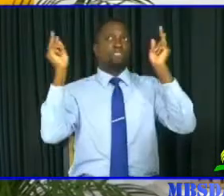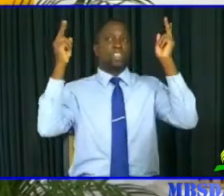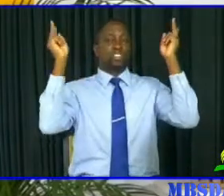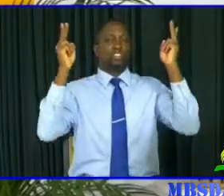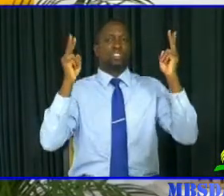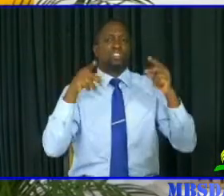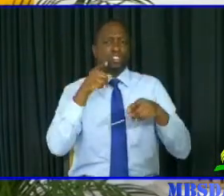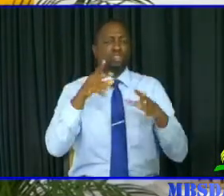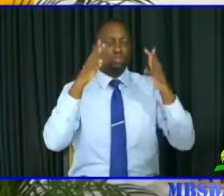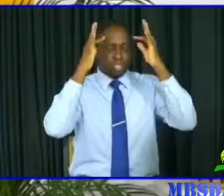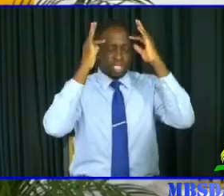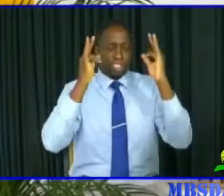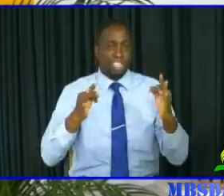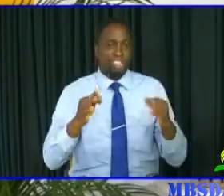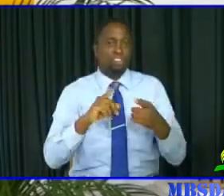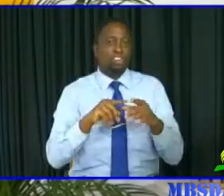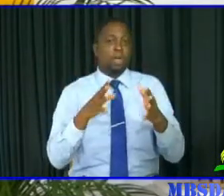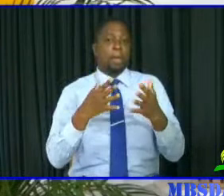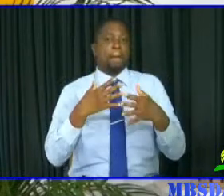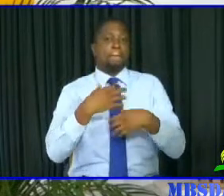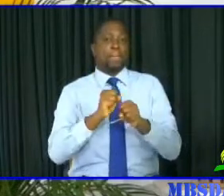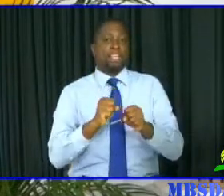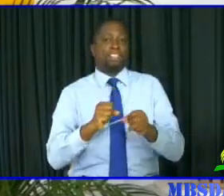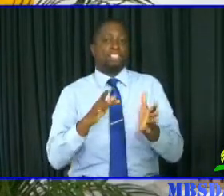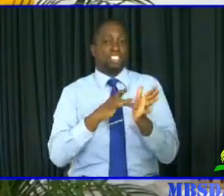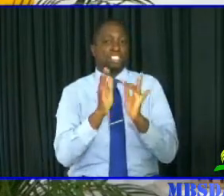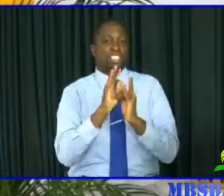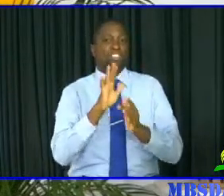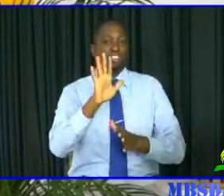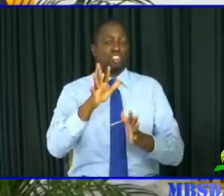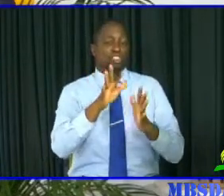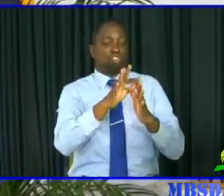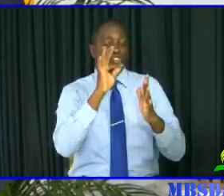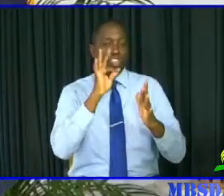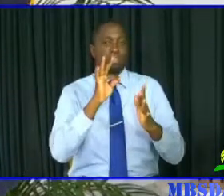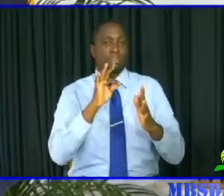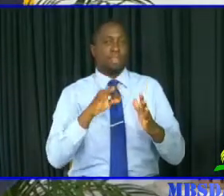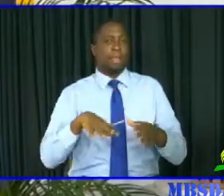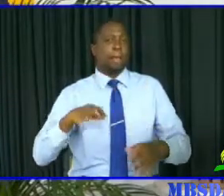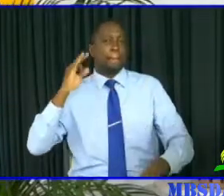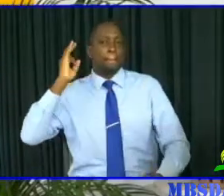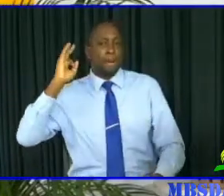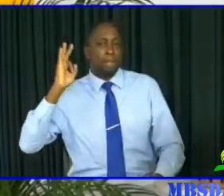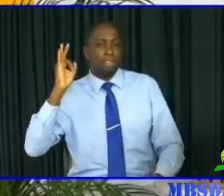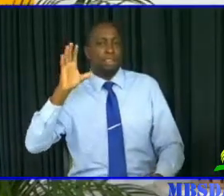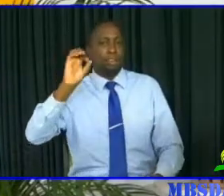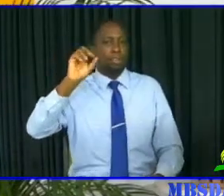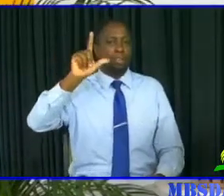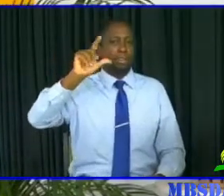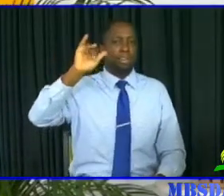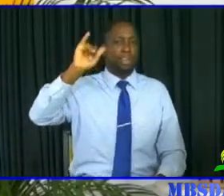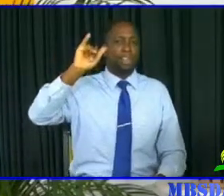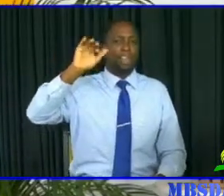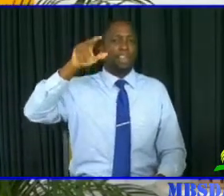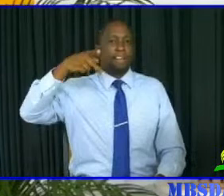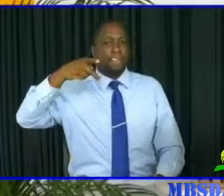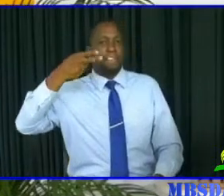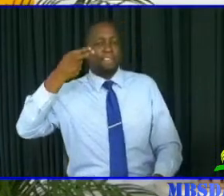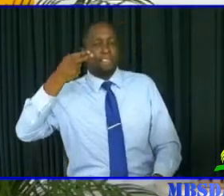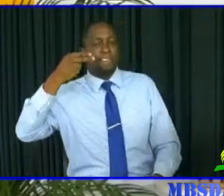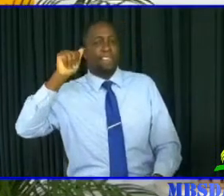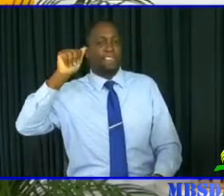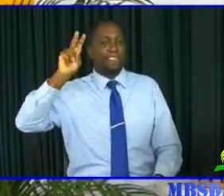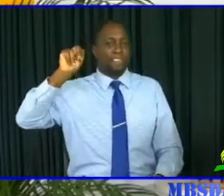make Jesus your choice. Pastor Oliphant will now pray. But as he prays, I pray that you will decide. You